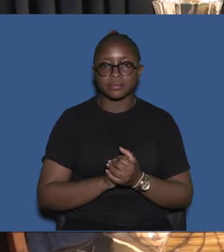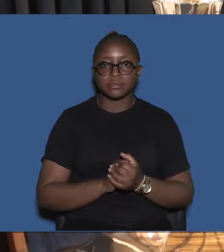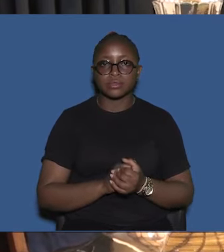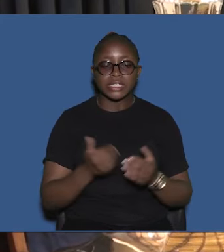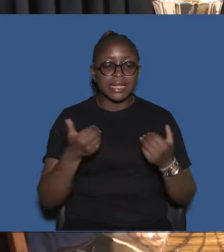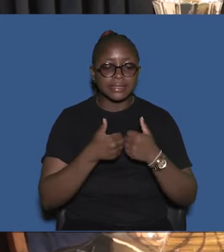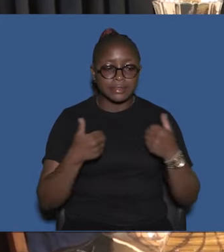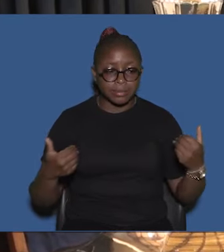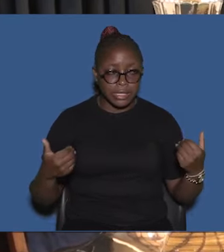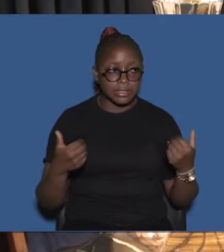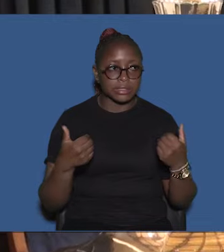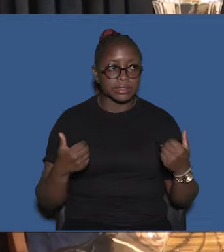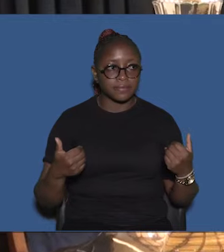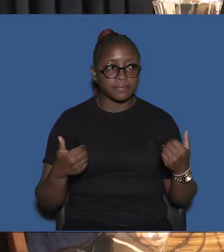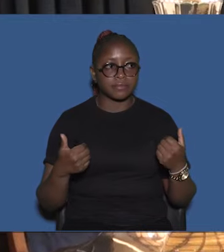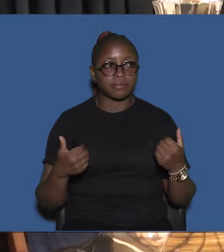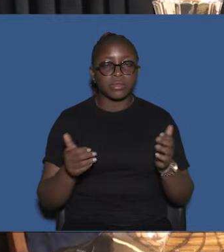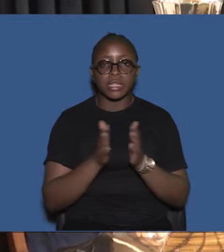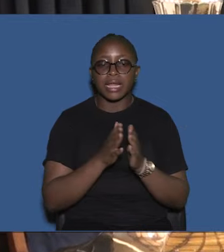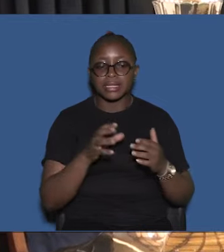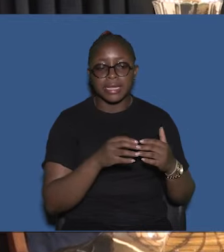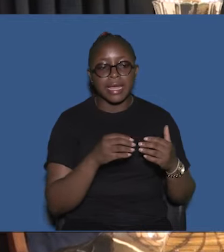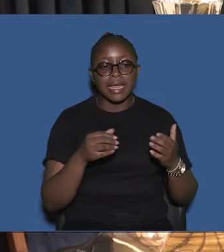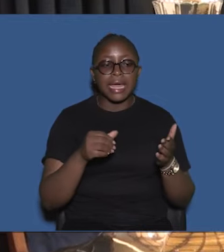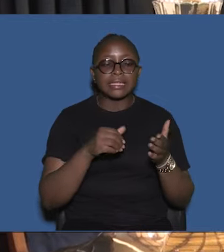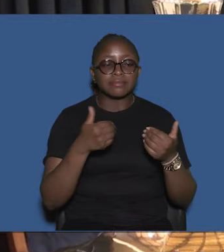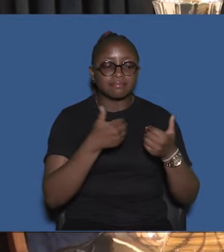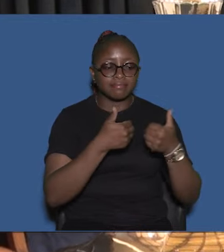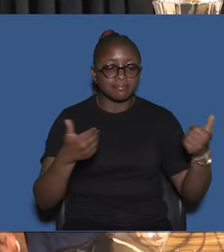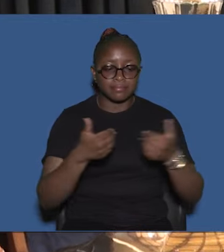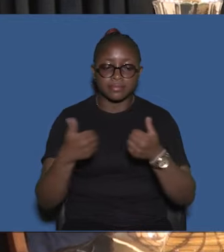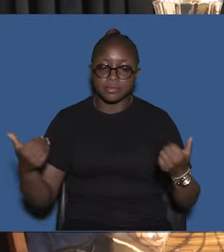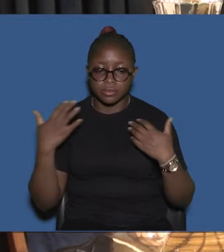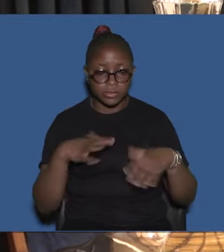separates, it brings division rather. It makes